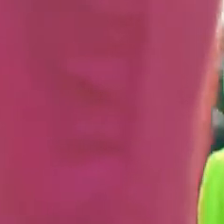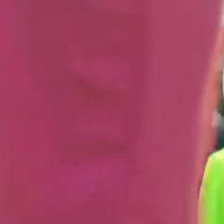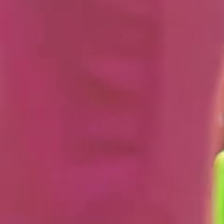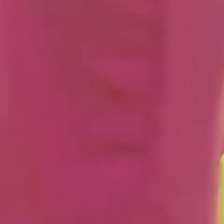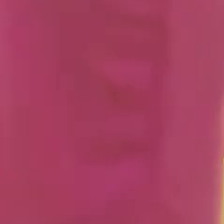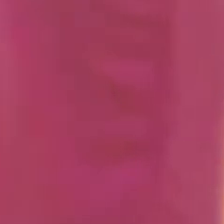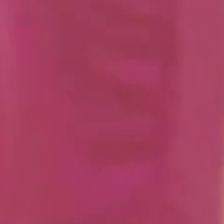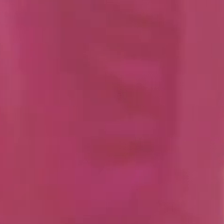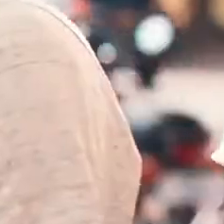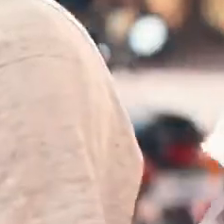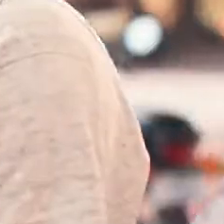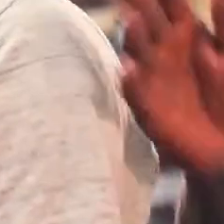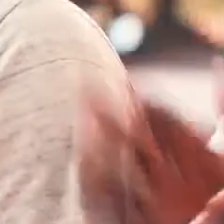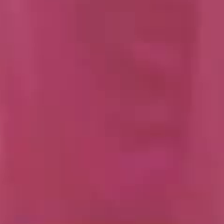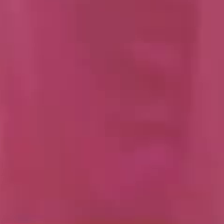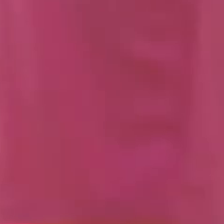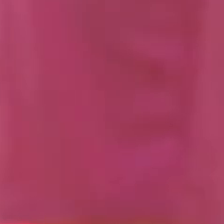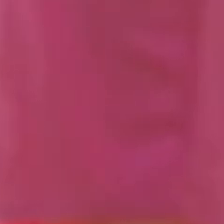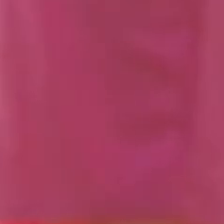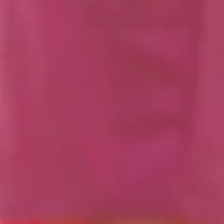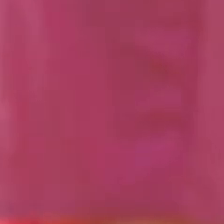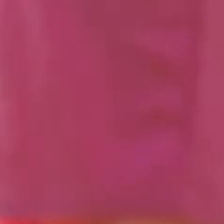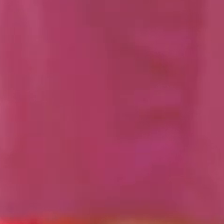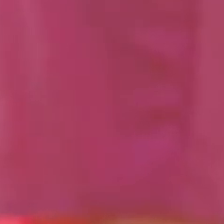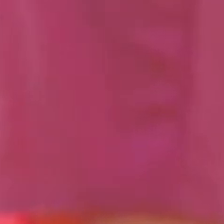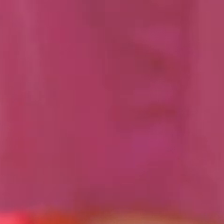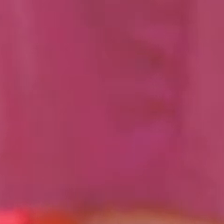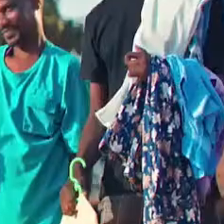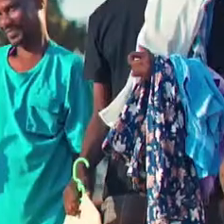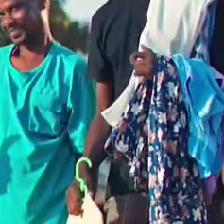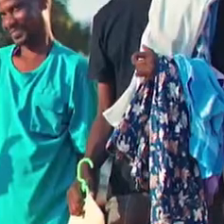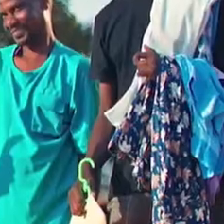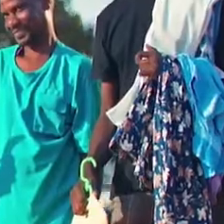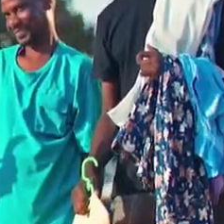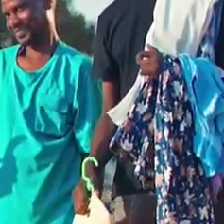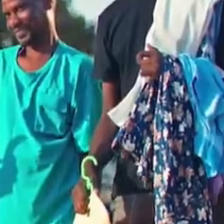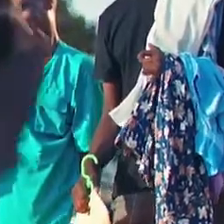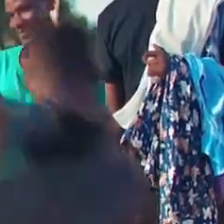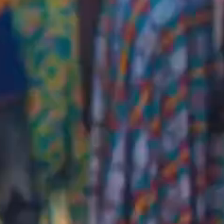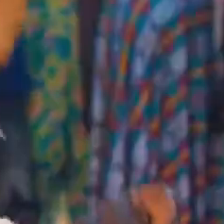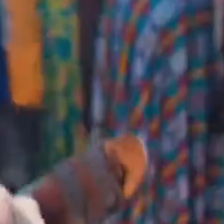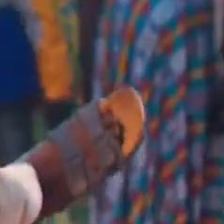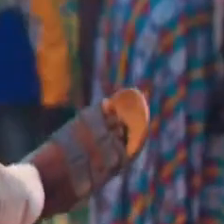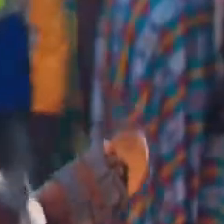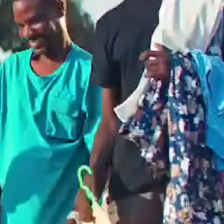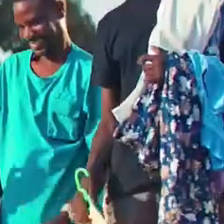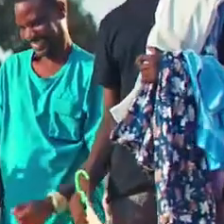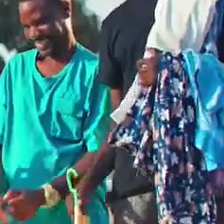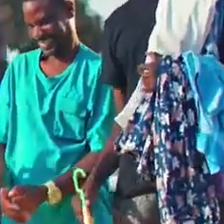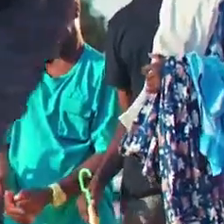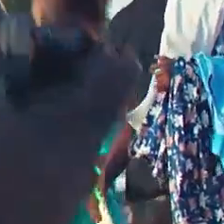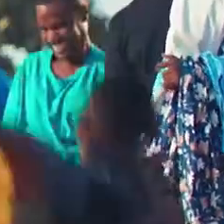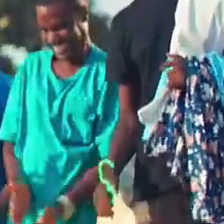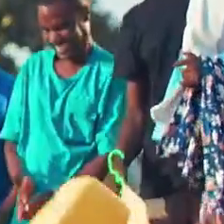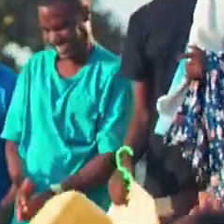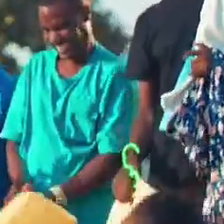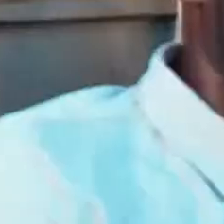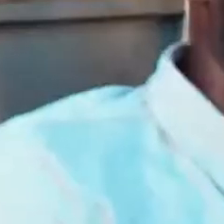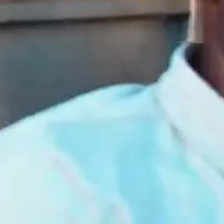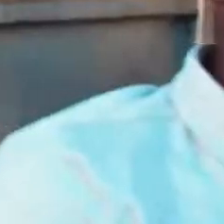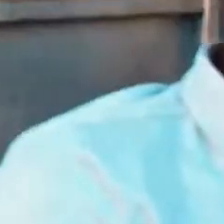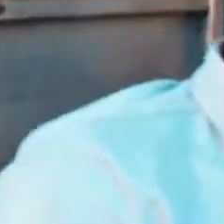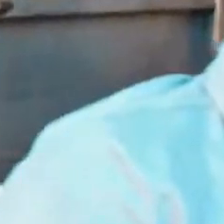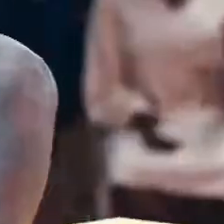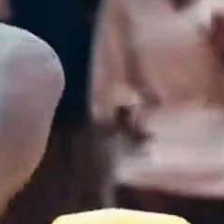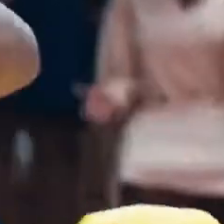Umaru? And Umaru please to give you enough meat. Mama! Show him that they don't joke with you. Yeah. Umaru, quick!